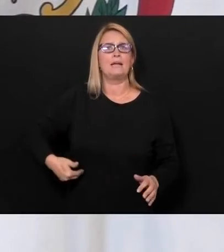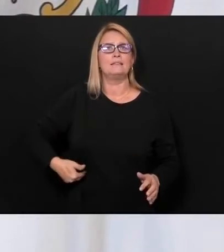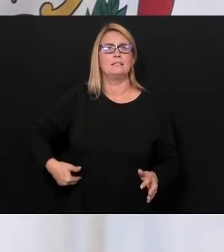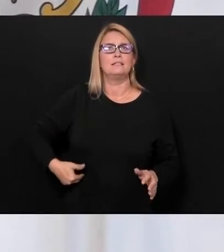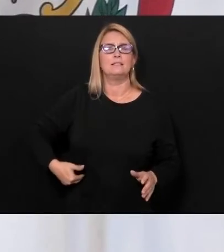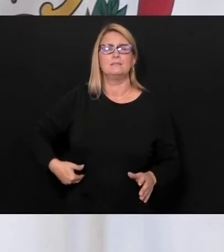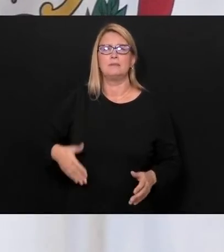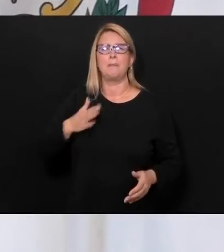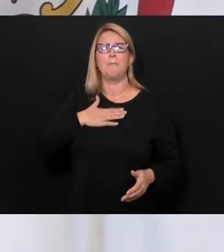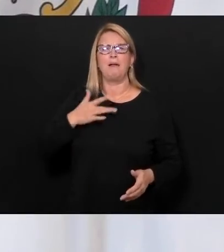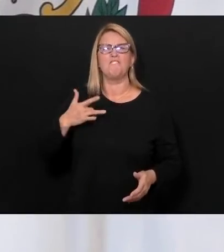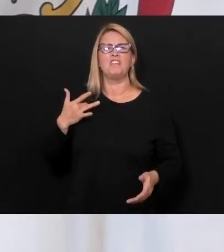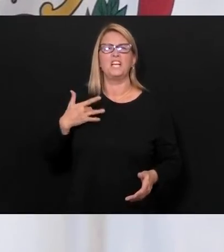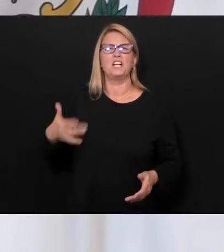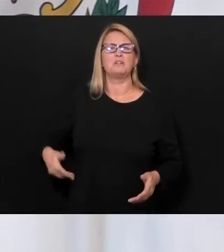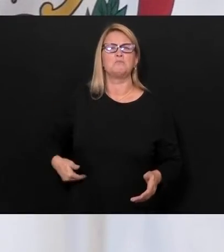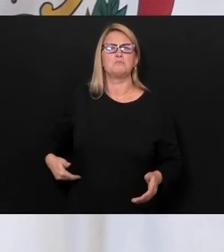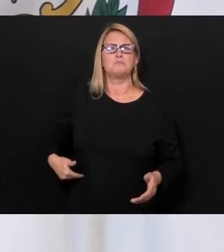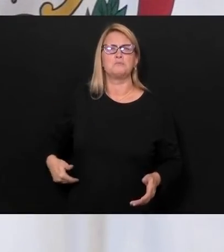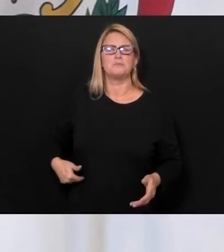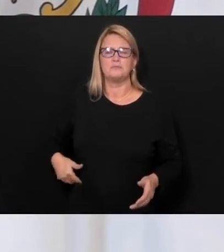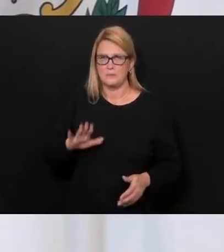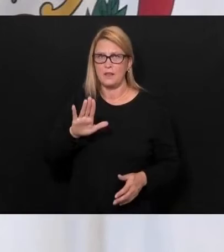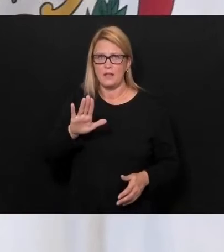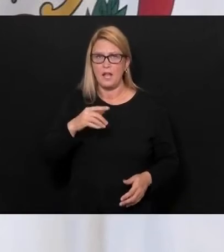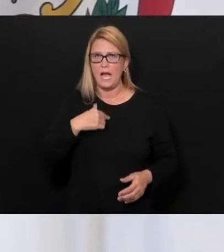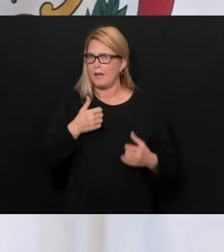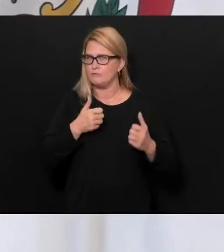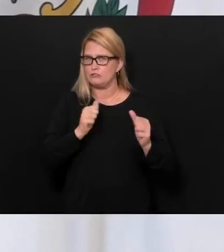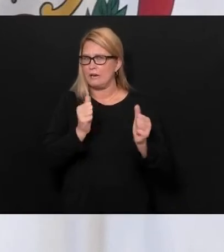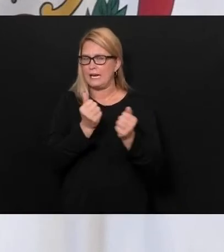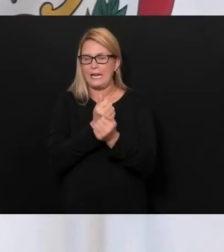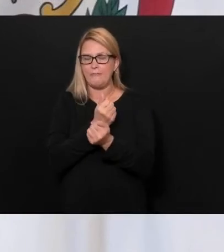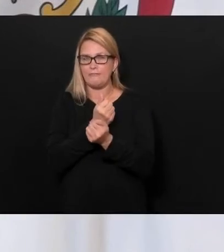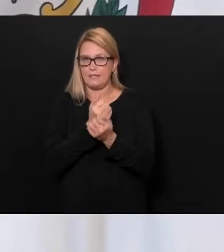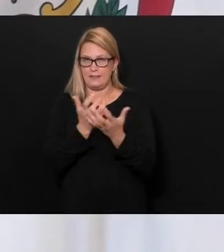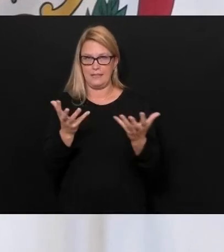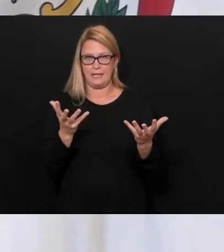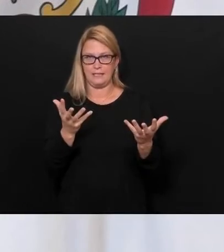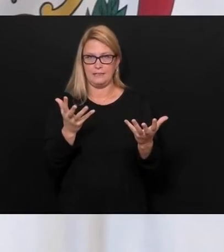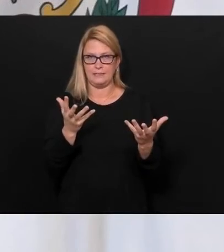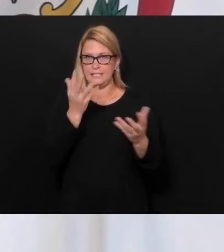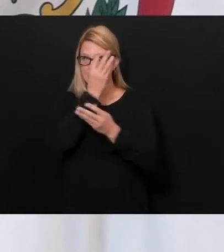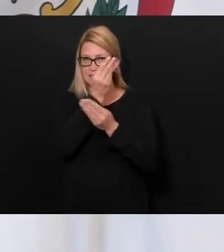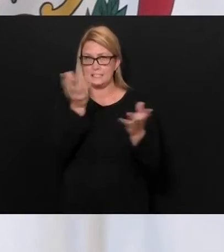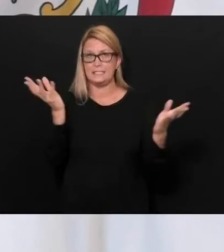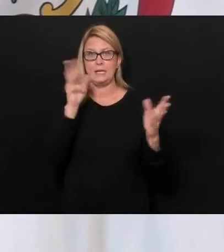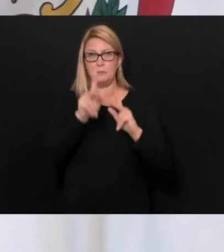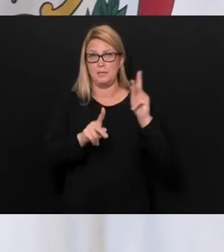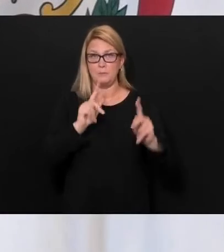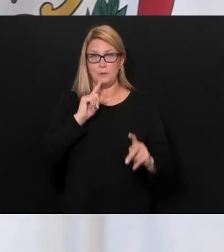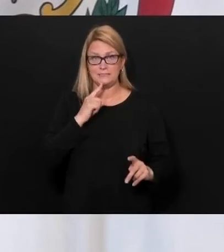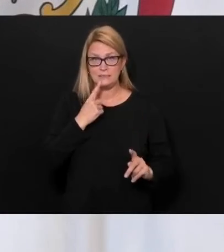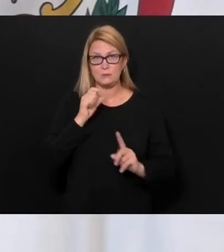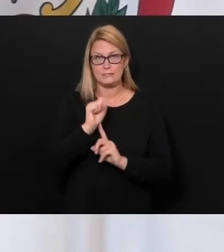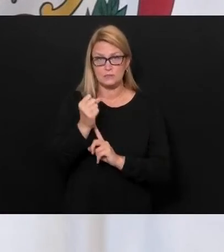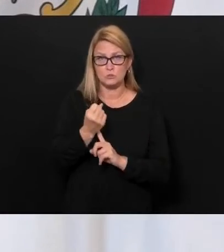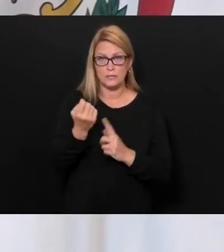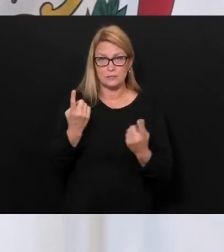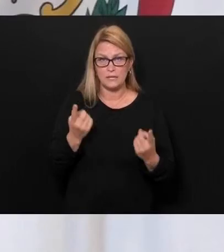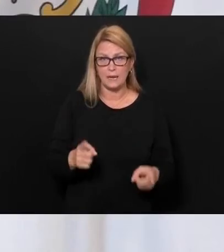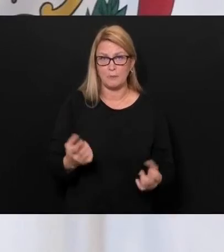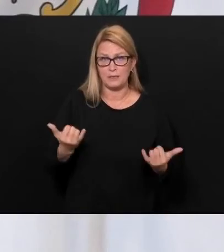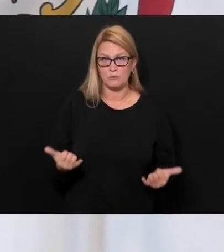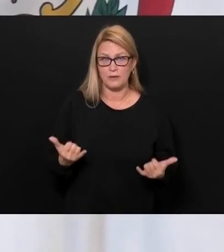you really feel. I've tried everything within me in telling the people how serious this is and how